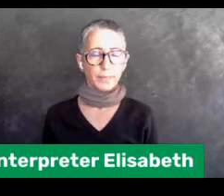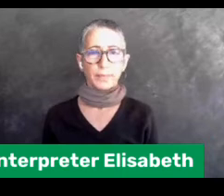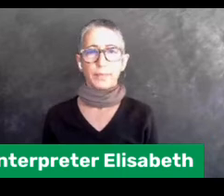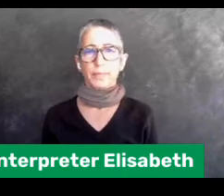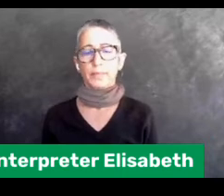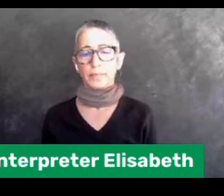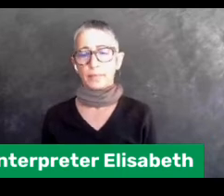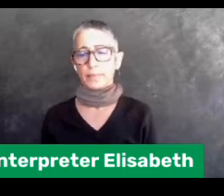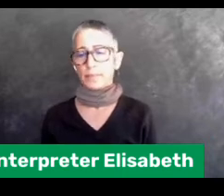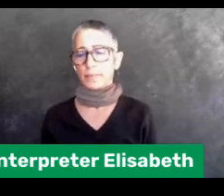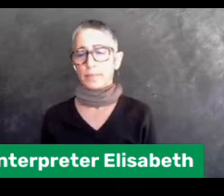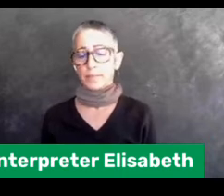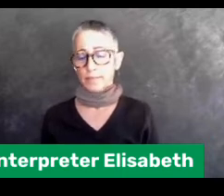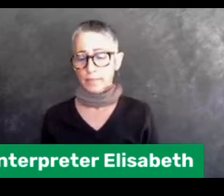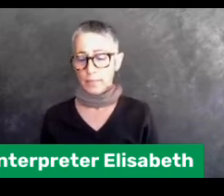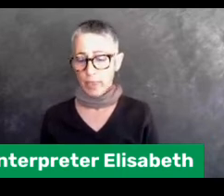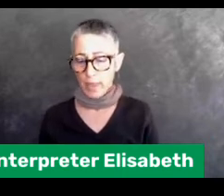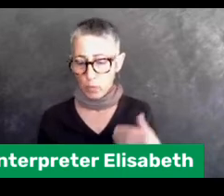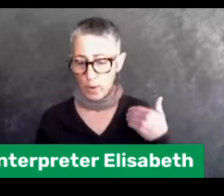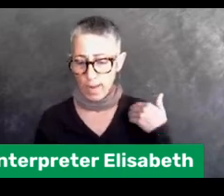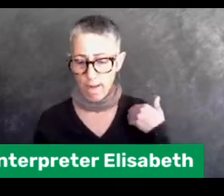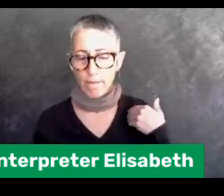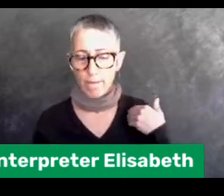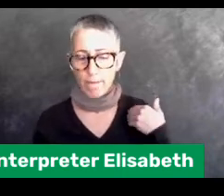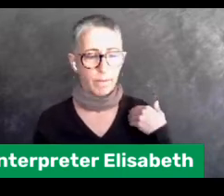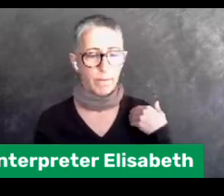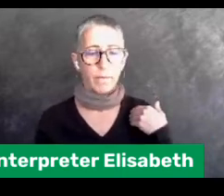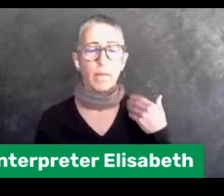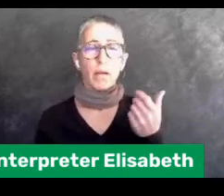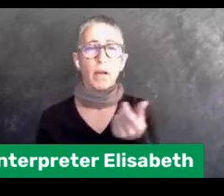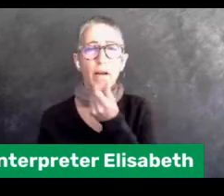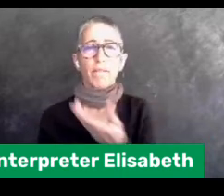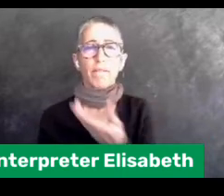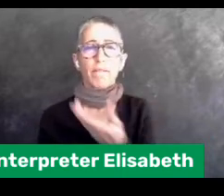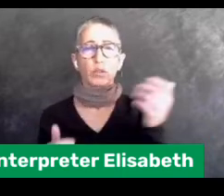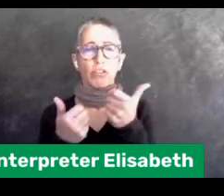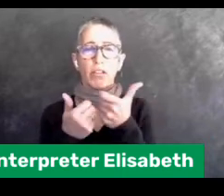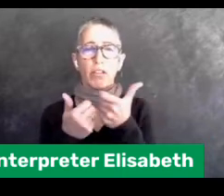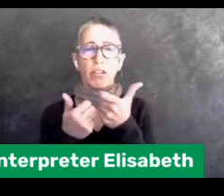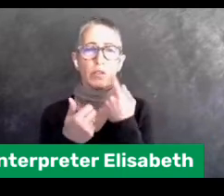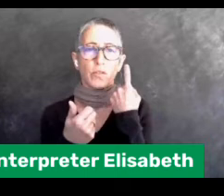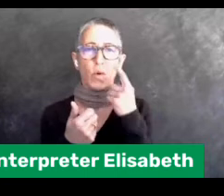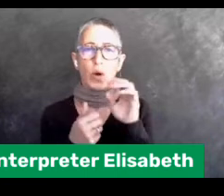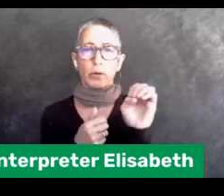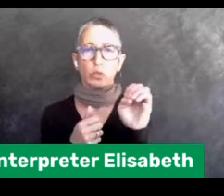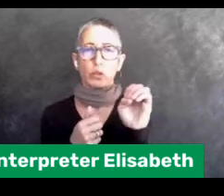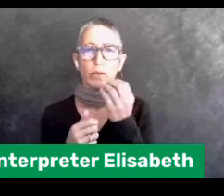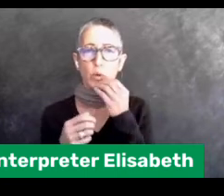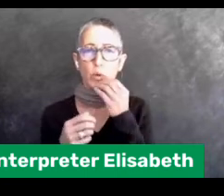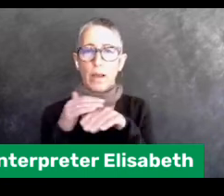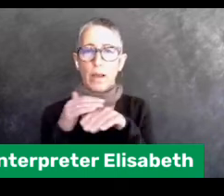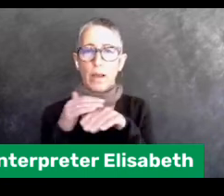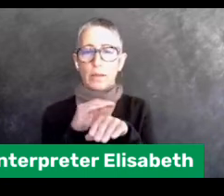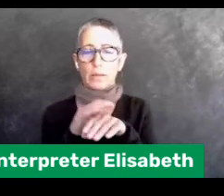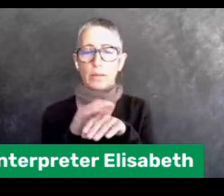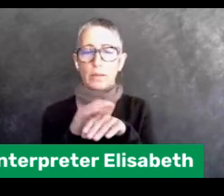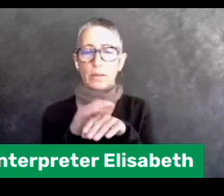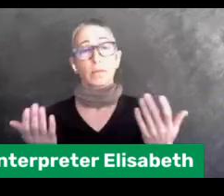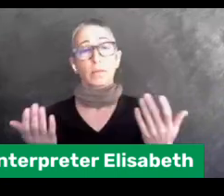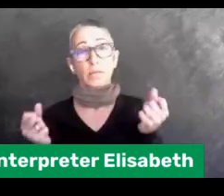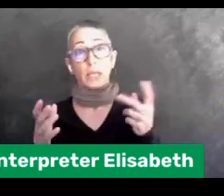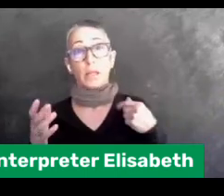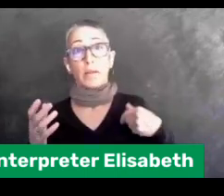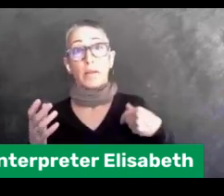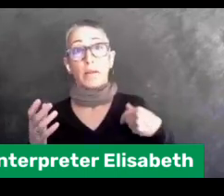And then there are some challenges with emergency food access that I think all of us who have done emergency food access in Austin